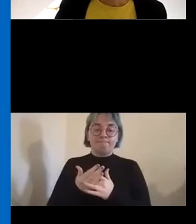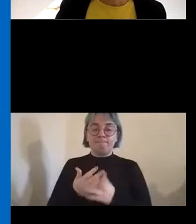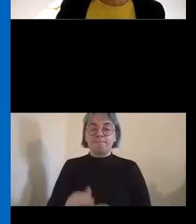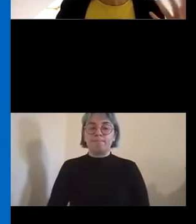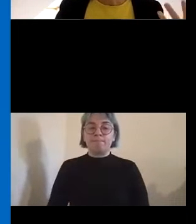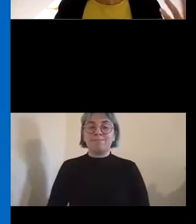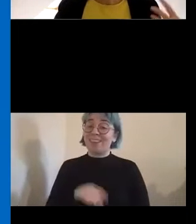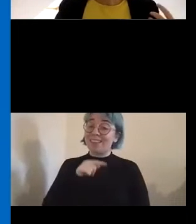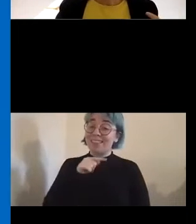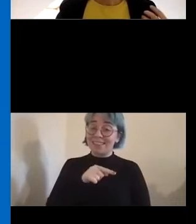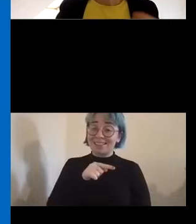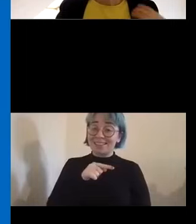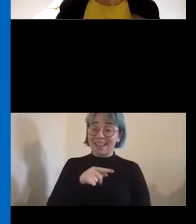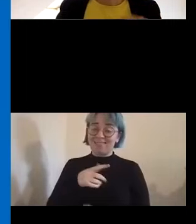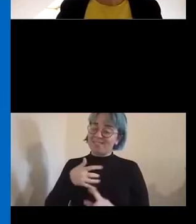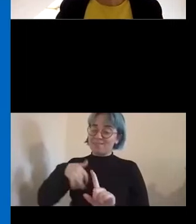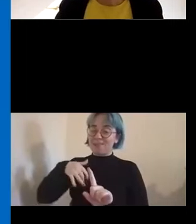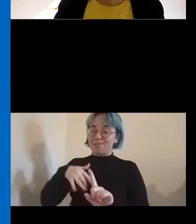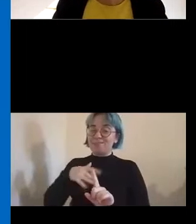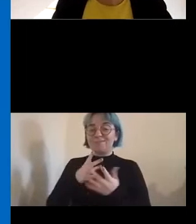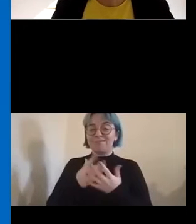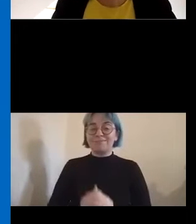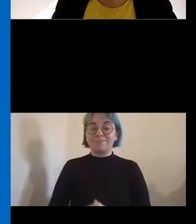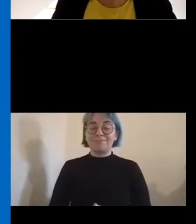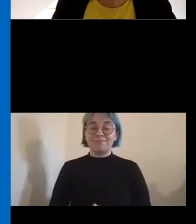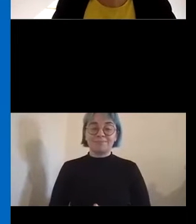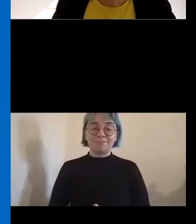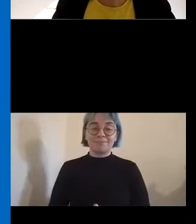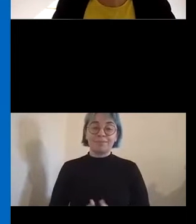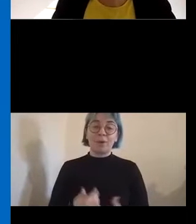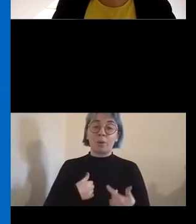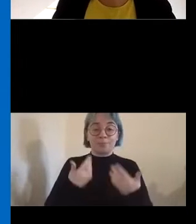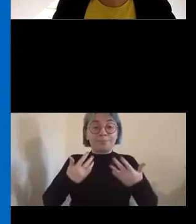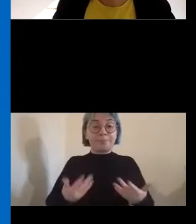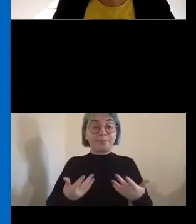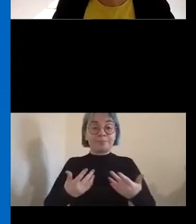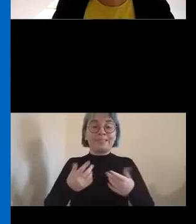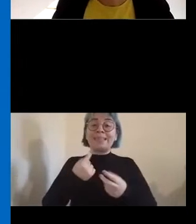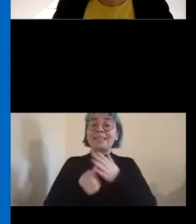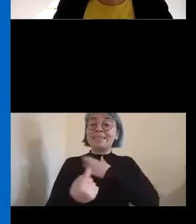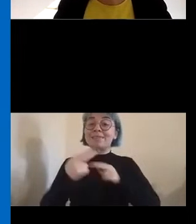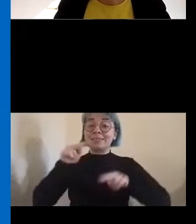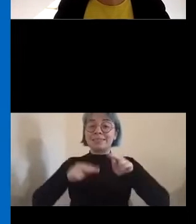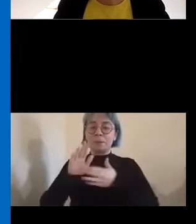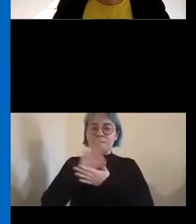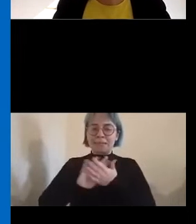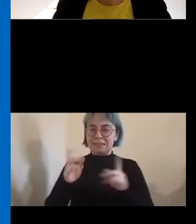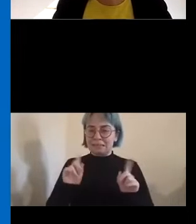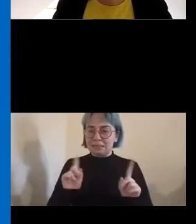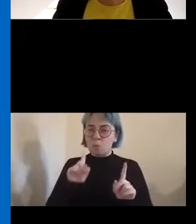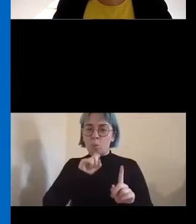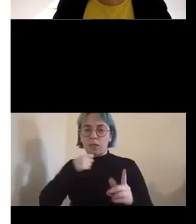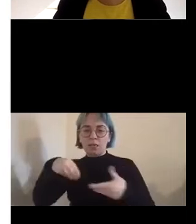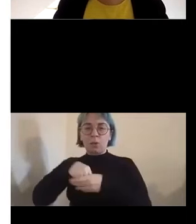So this is some kind of our background, but now really to move on to what is individual assessment. And as I